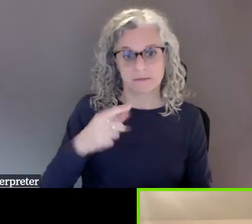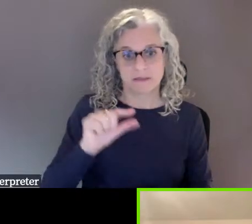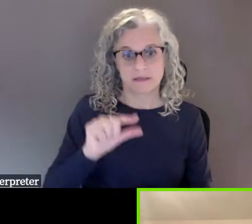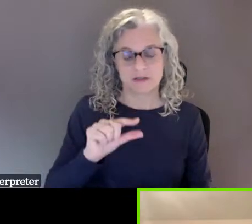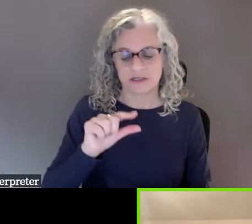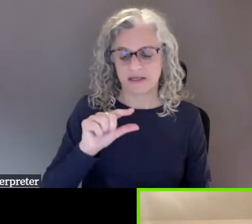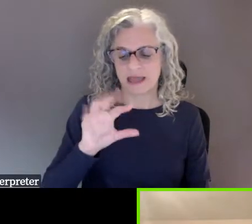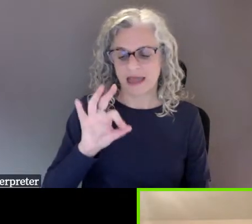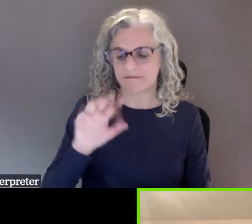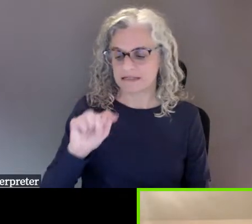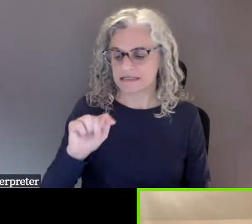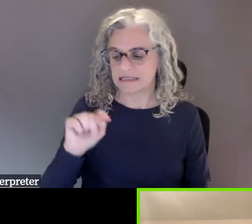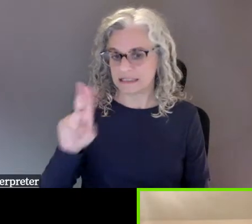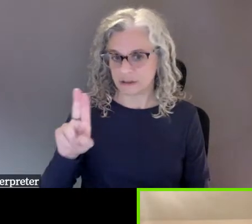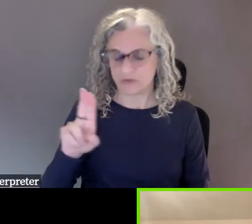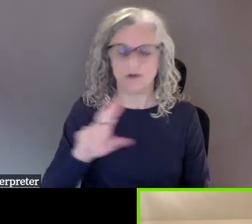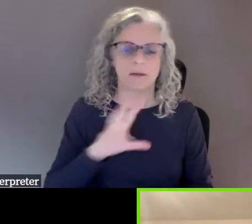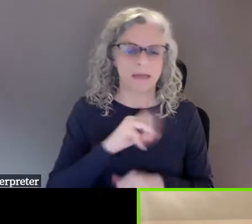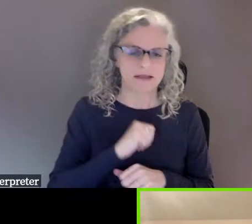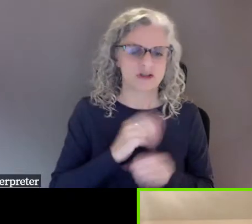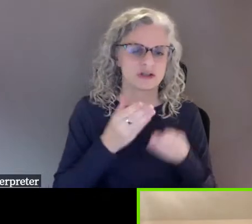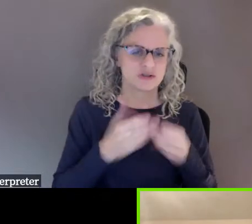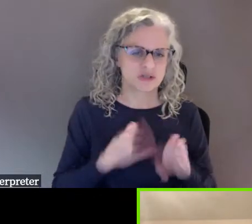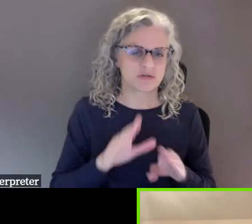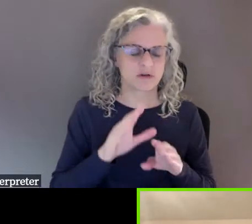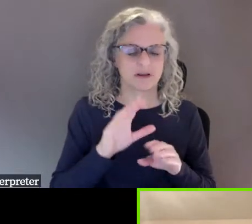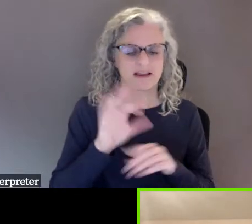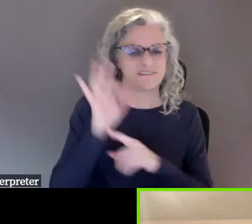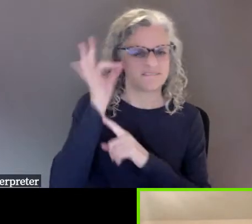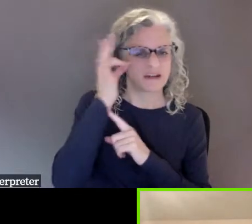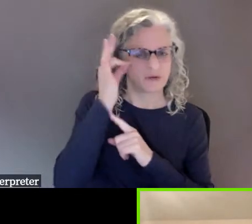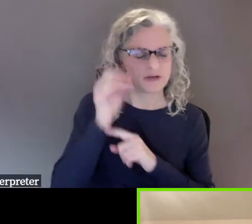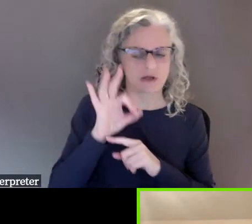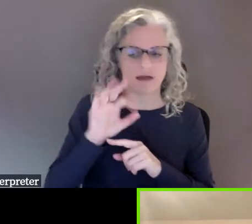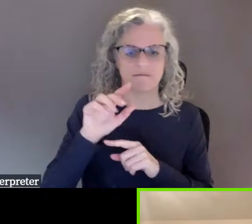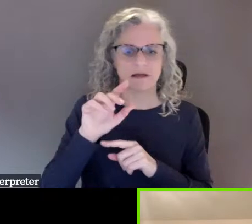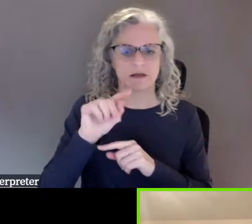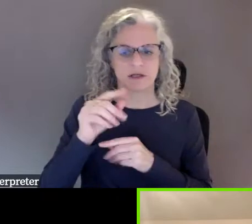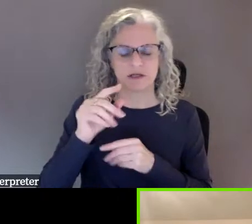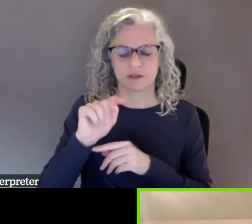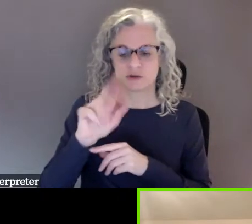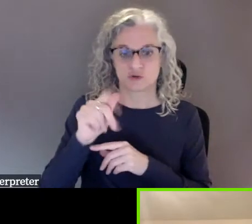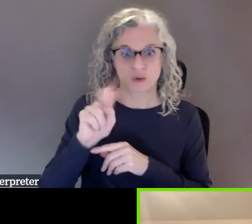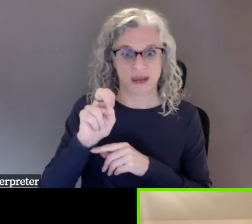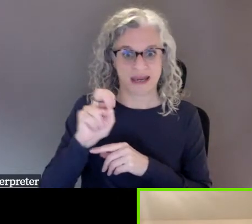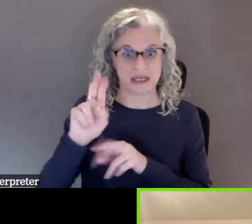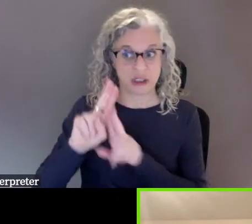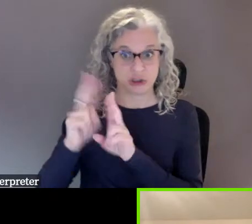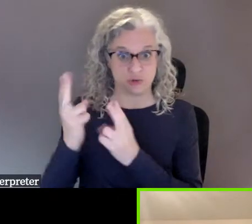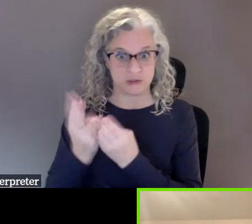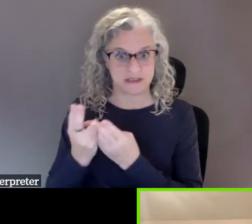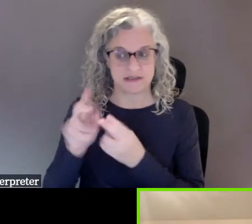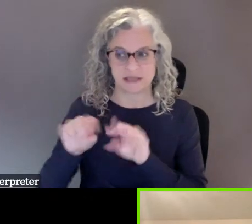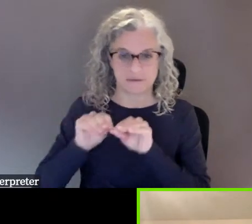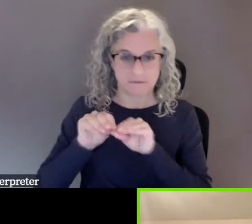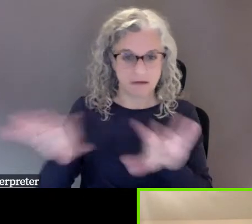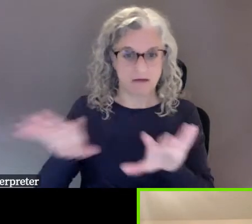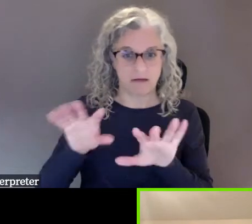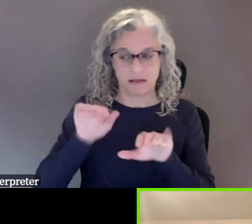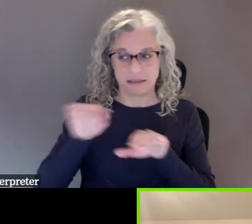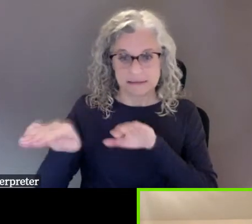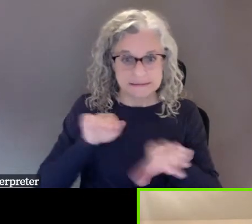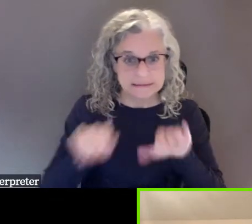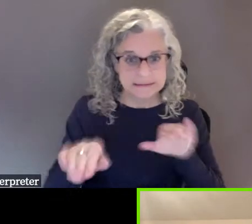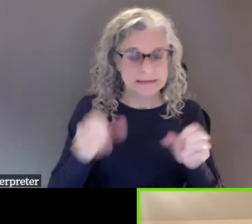the Palestinian General Federation of Trade Unions, the calls that they have put out over the past year, multiple